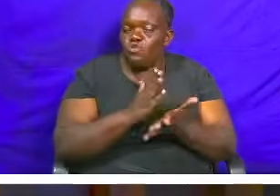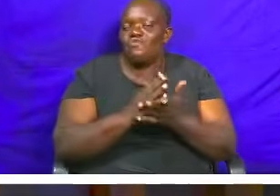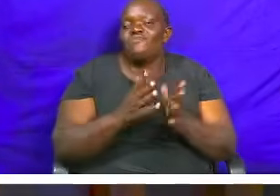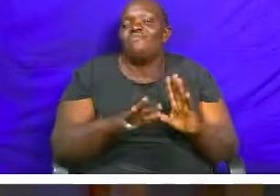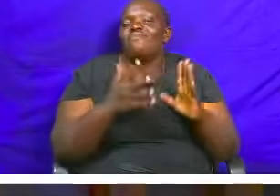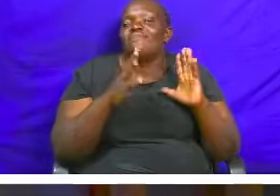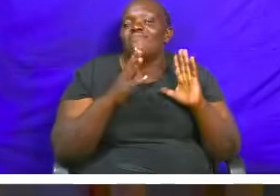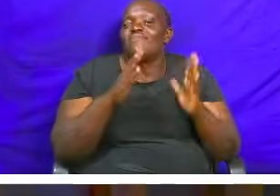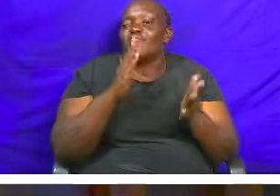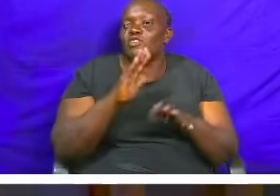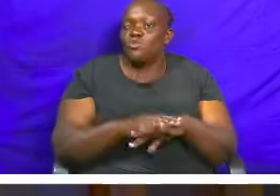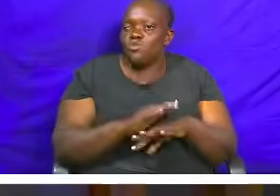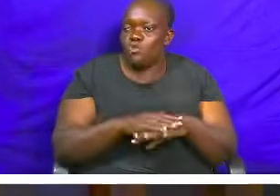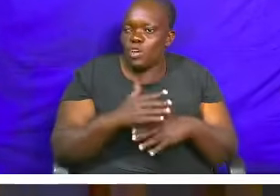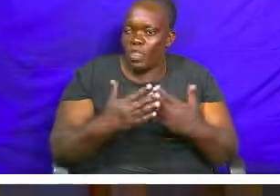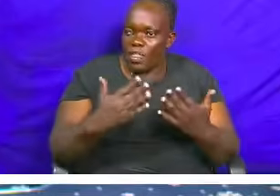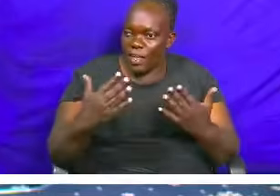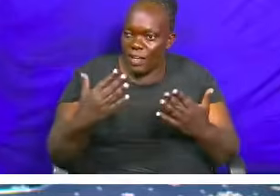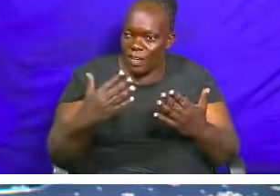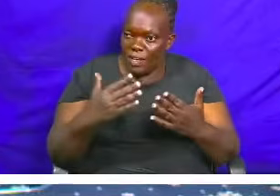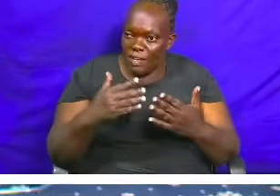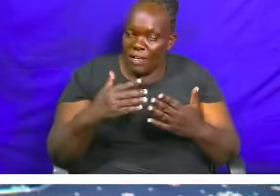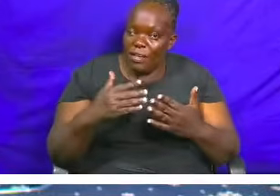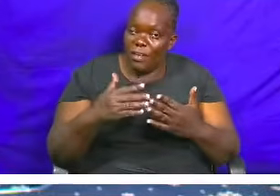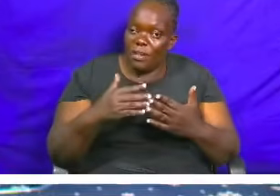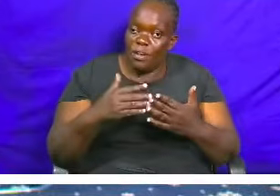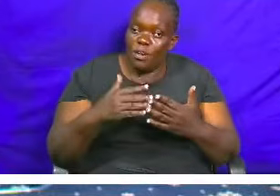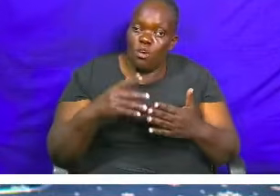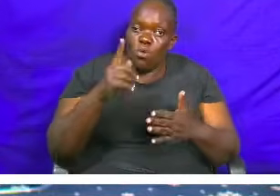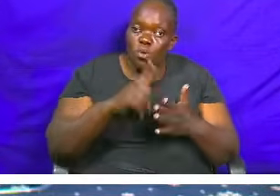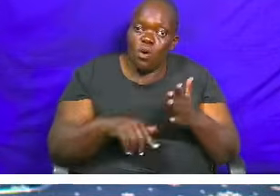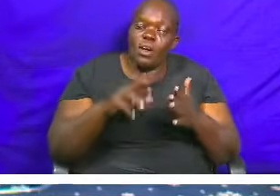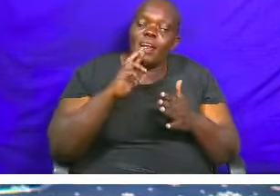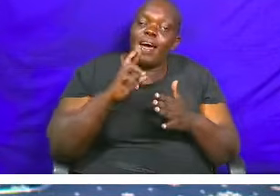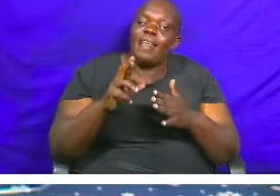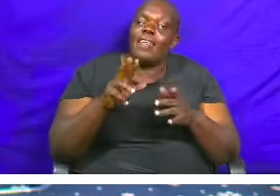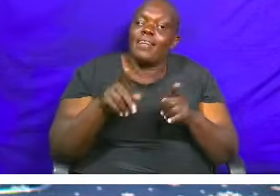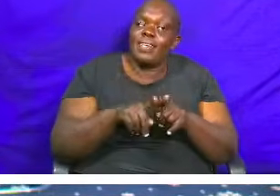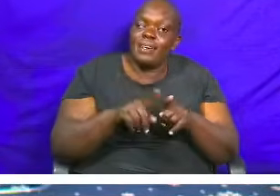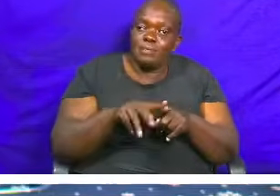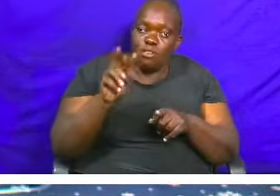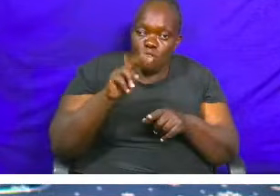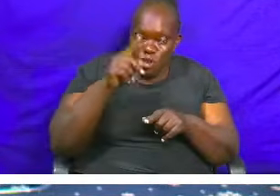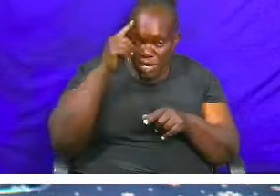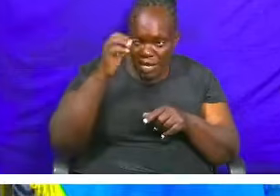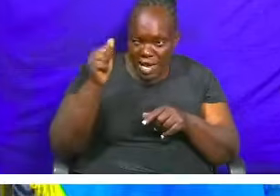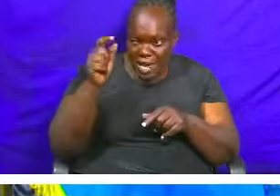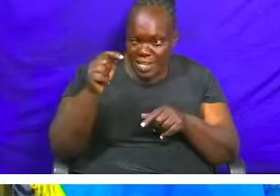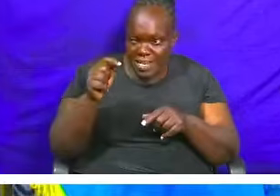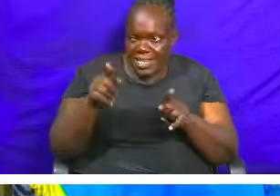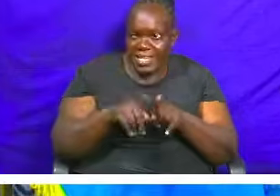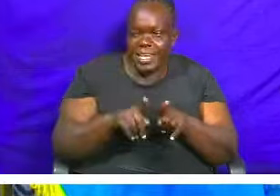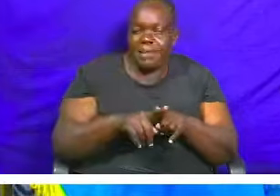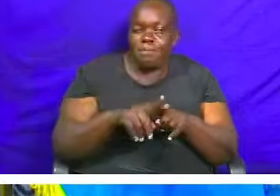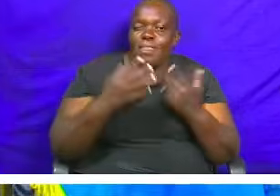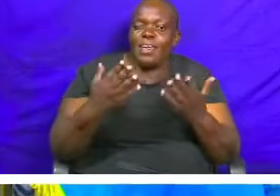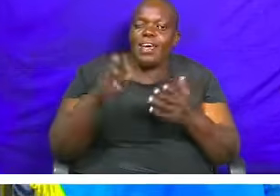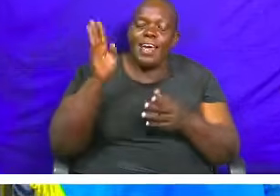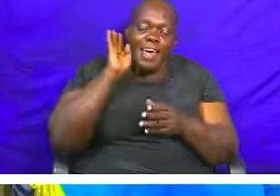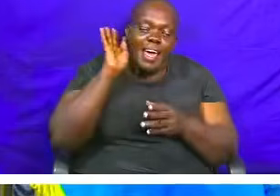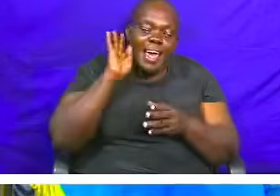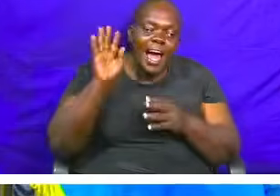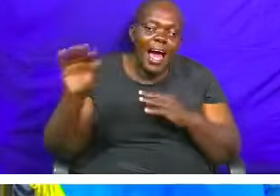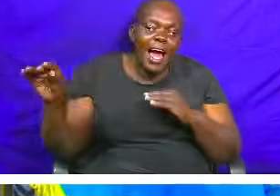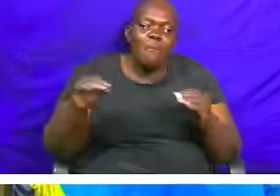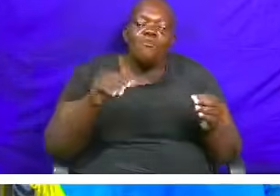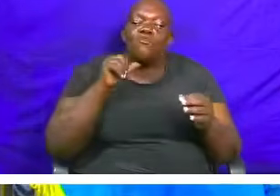ambayo ni nzuri kabisa. So that would mean what are the reserves that we are looking at, so that tusikue na hii mambo sijui nasikia Strait of Hormuz, I